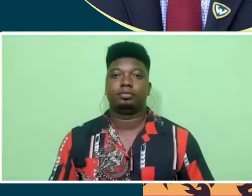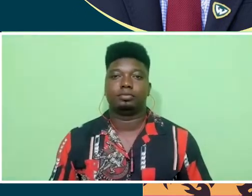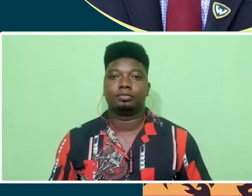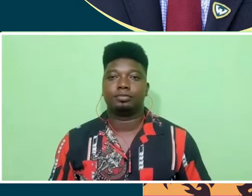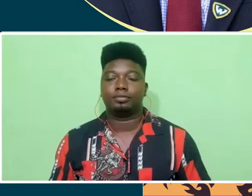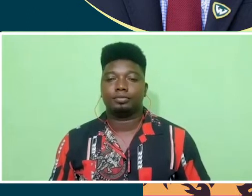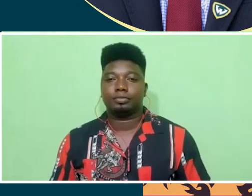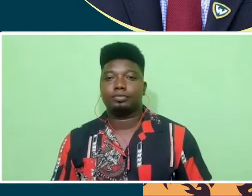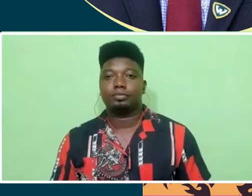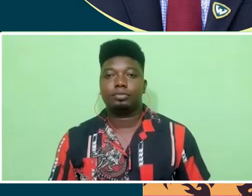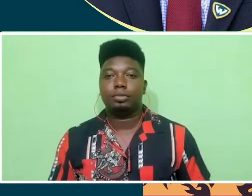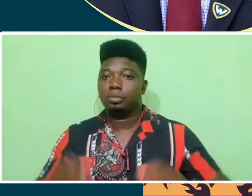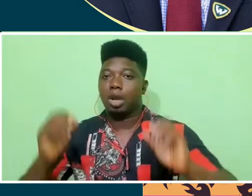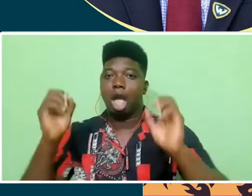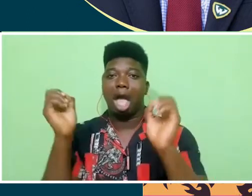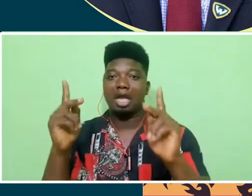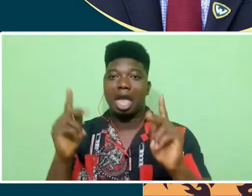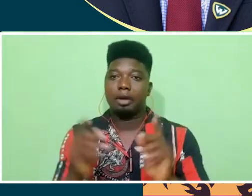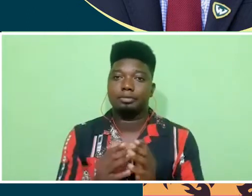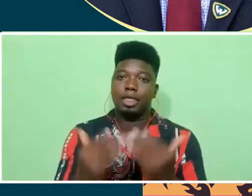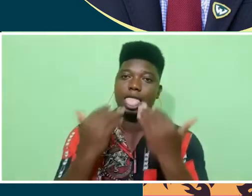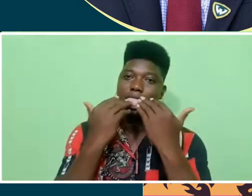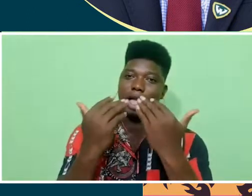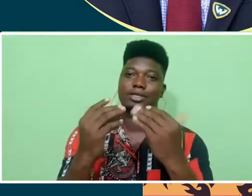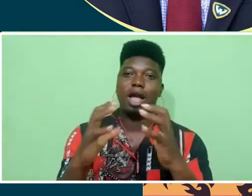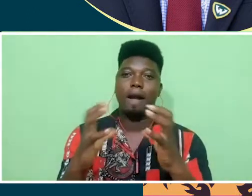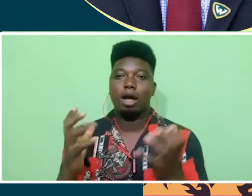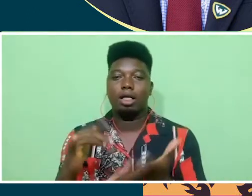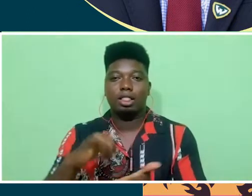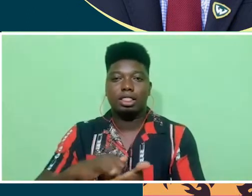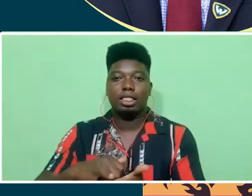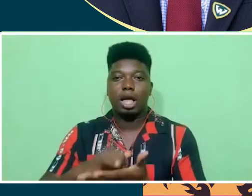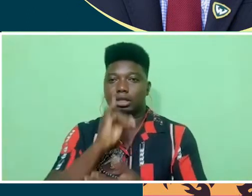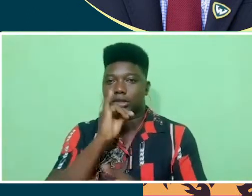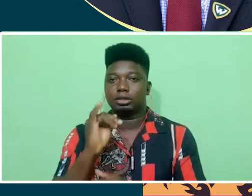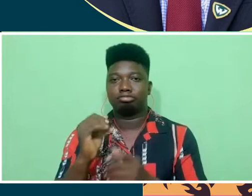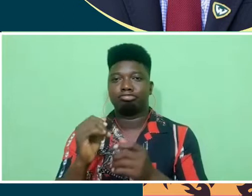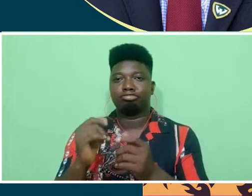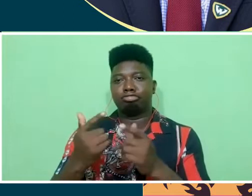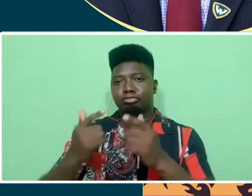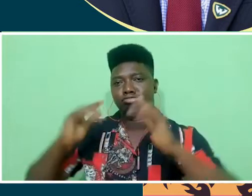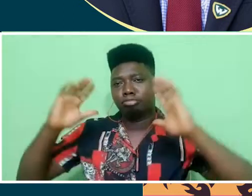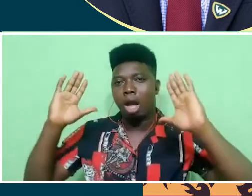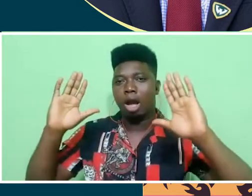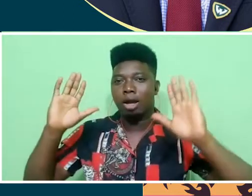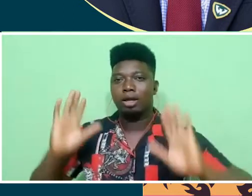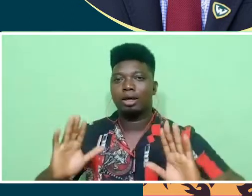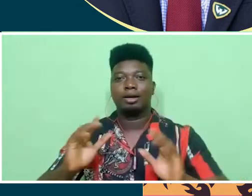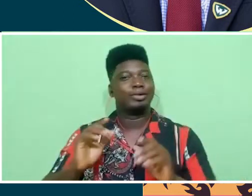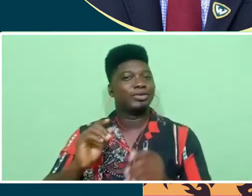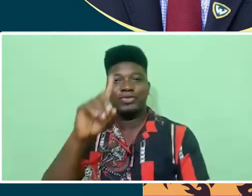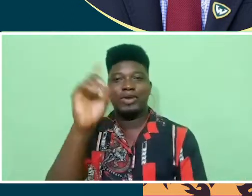Okay. Yeah, thank you so much. And that's a great question. Yeah, so what I would